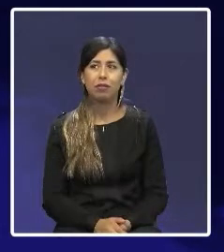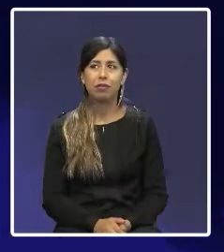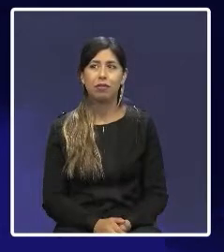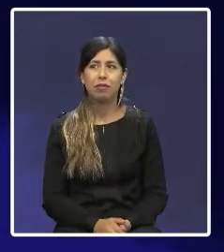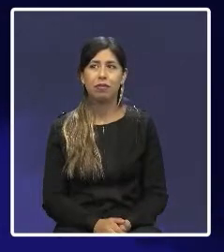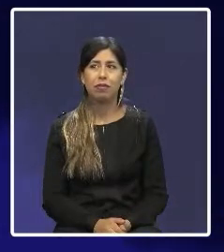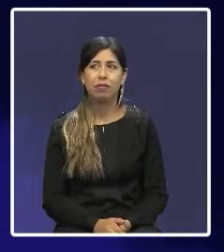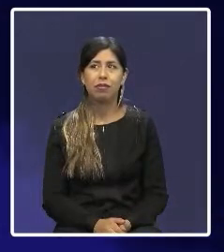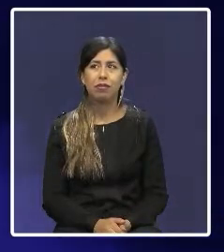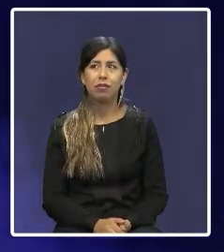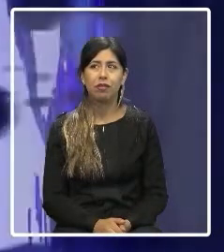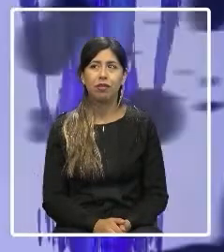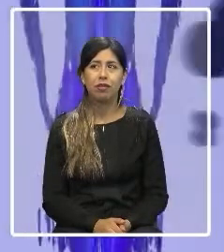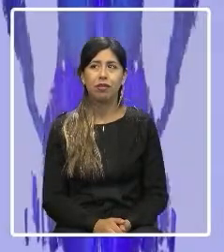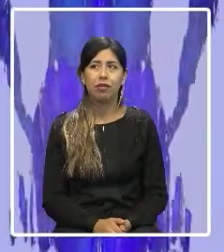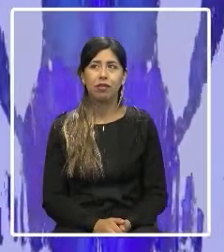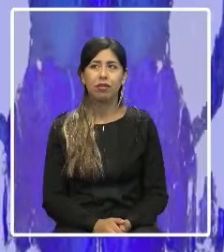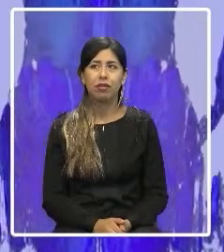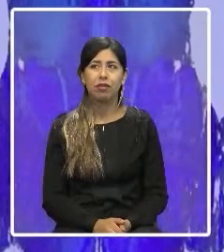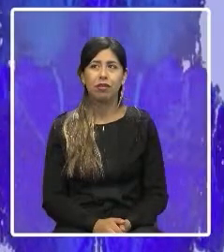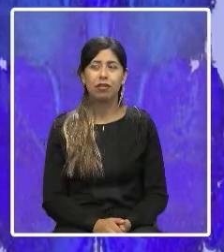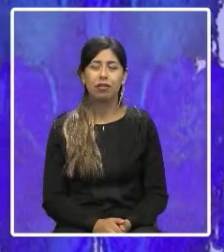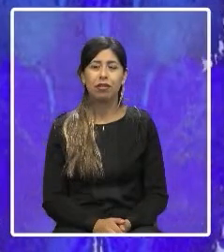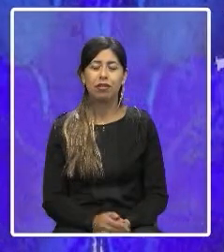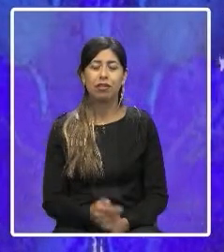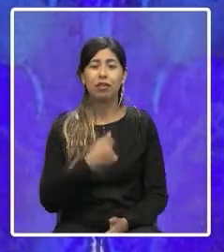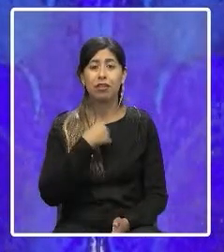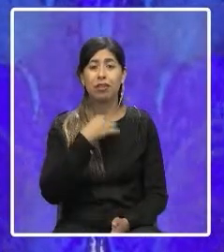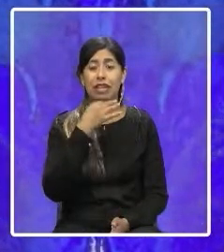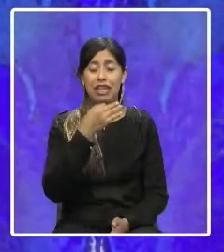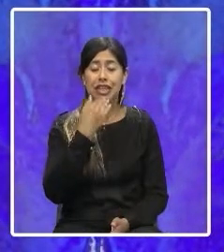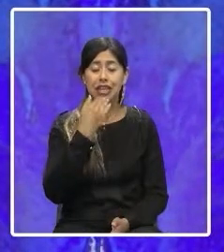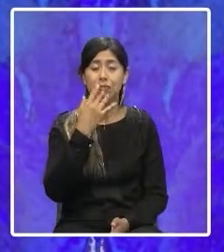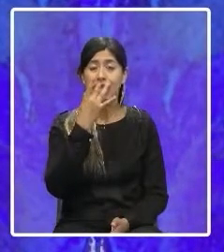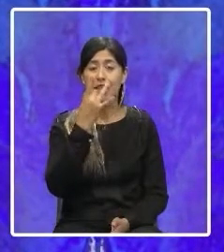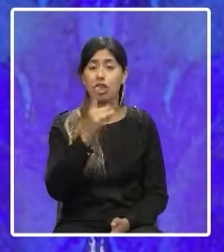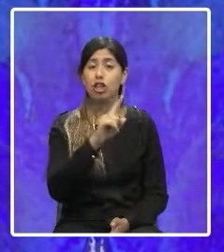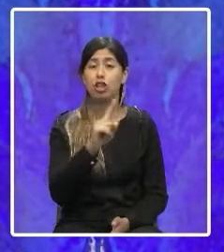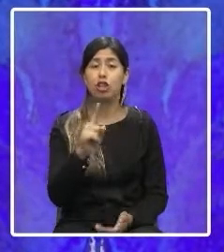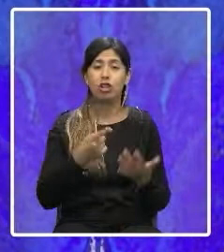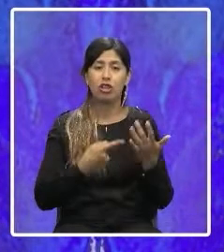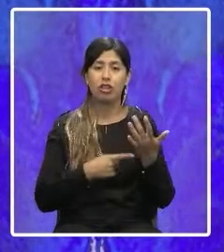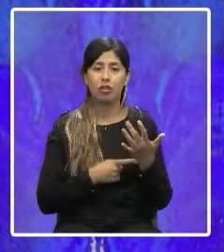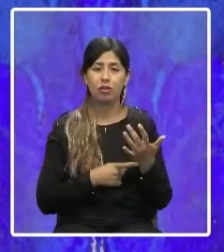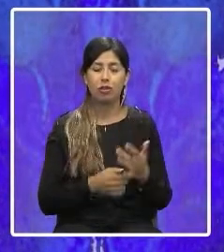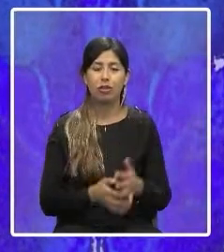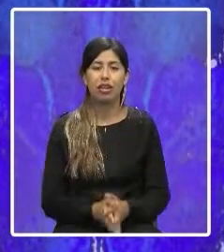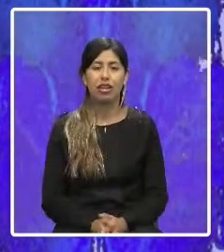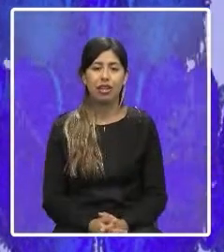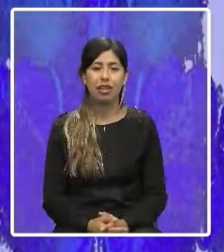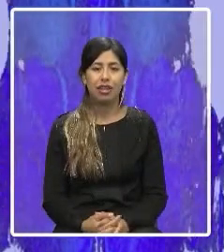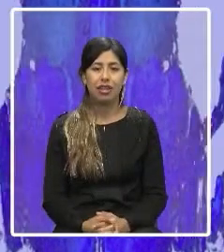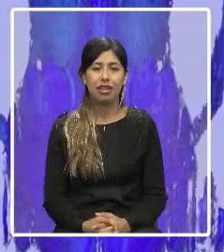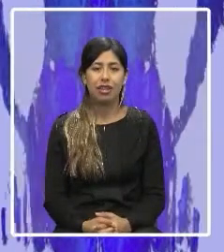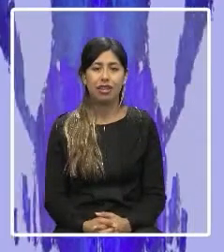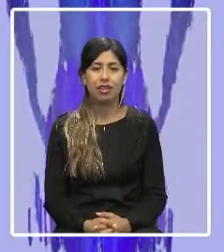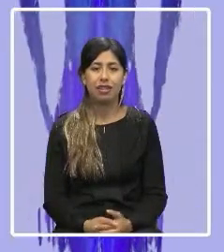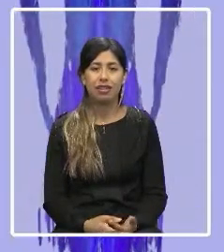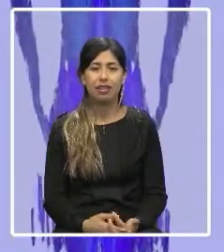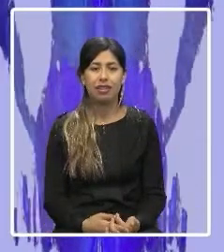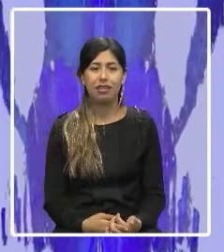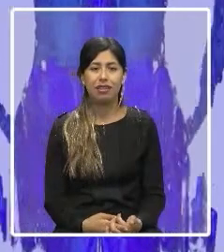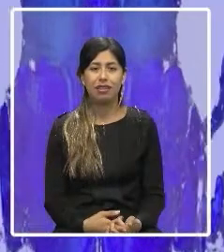excessive human-machine interaction. And more importantly is that these behaviors, they usually contain what we call inducing